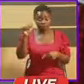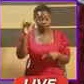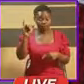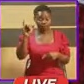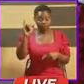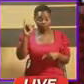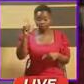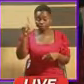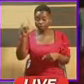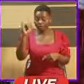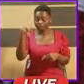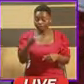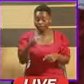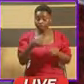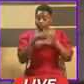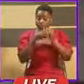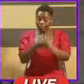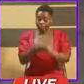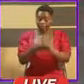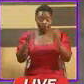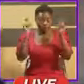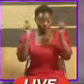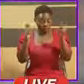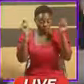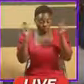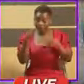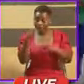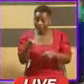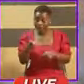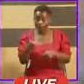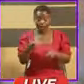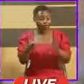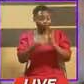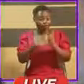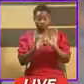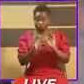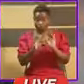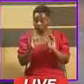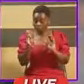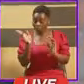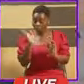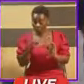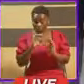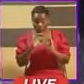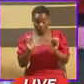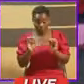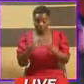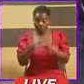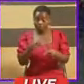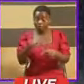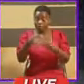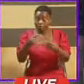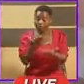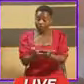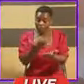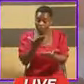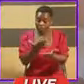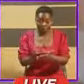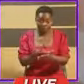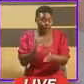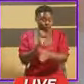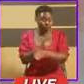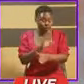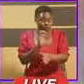abakulembeze okukulembeza okwekalakaasa teyandibadde ensonga mbi, naye basabye bongere okuteesa mu kkanso zaabwe naddala ku